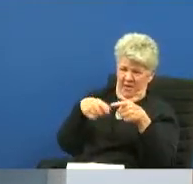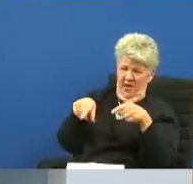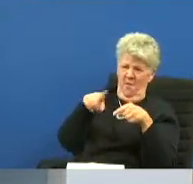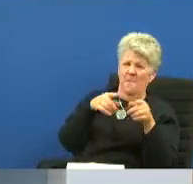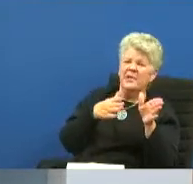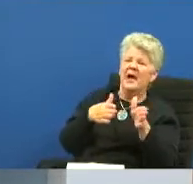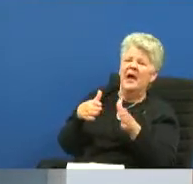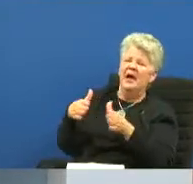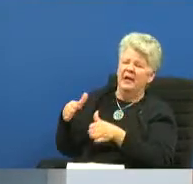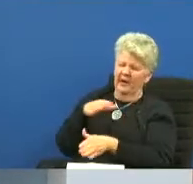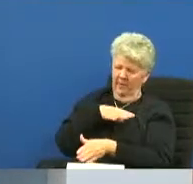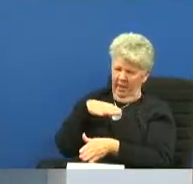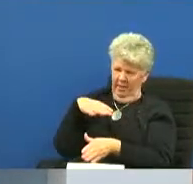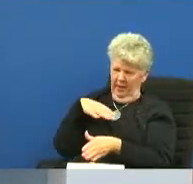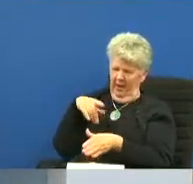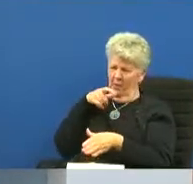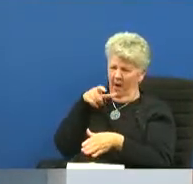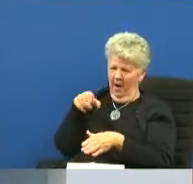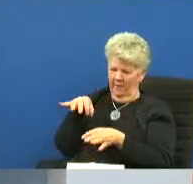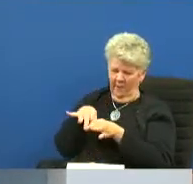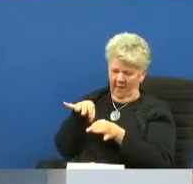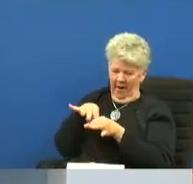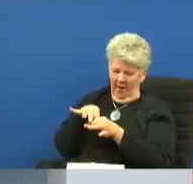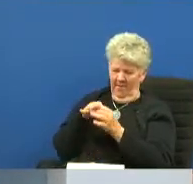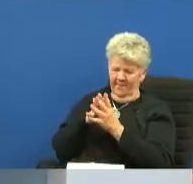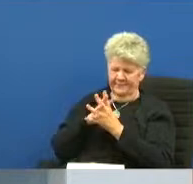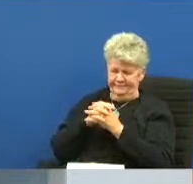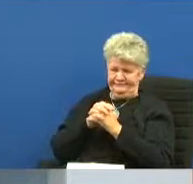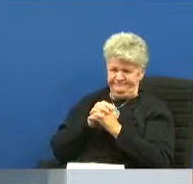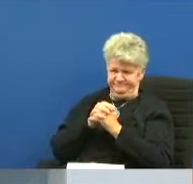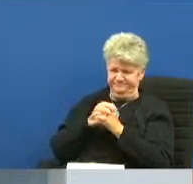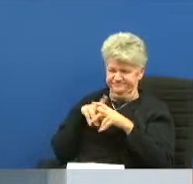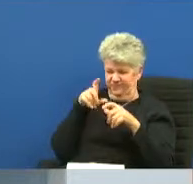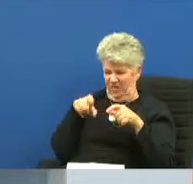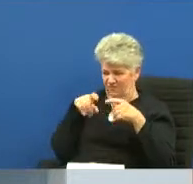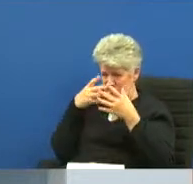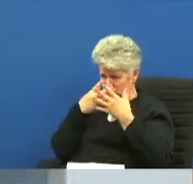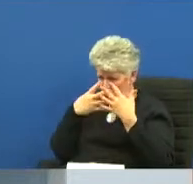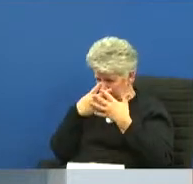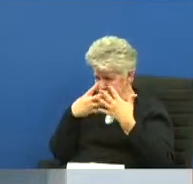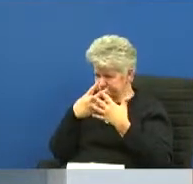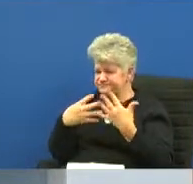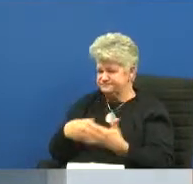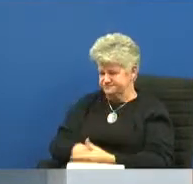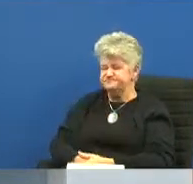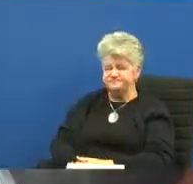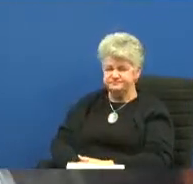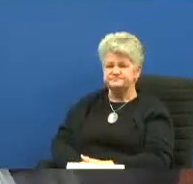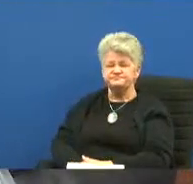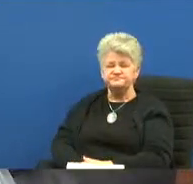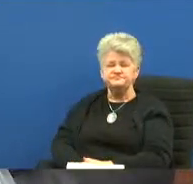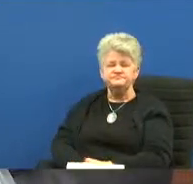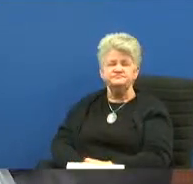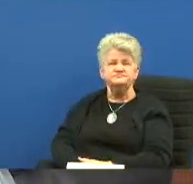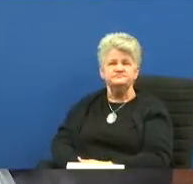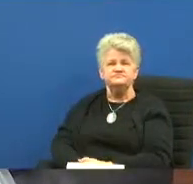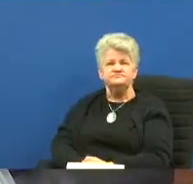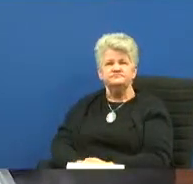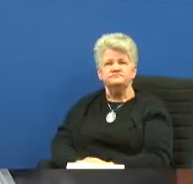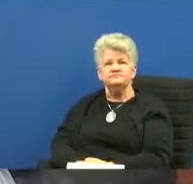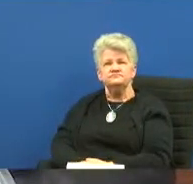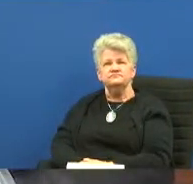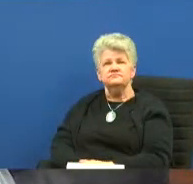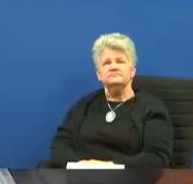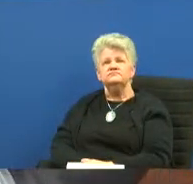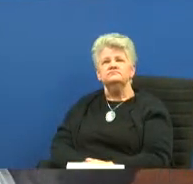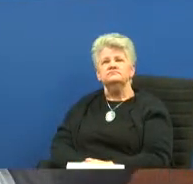and voted on before that body at a later date. I don't know if that addresses all your concerns, but voted on by the